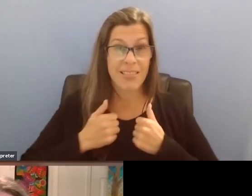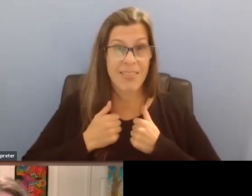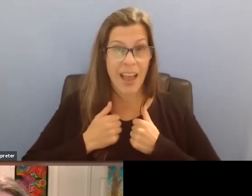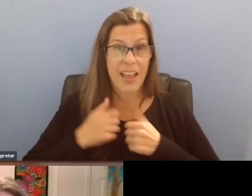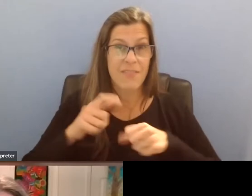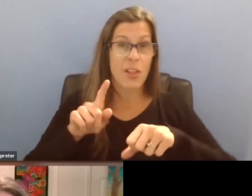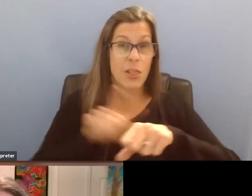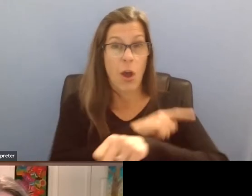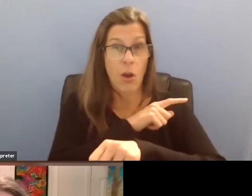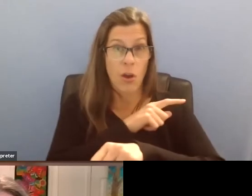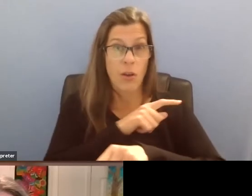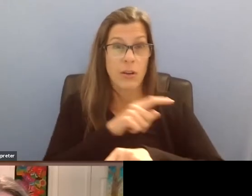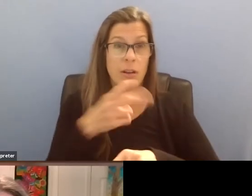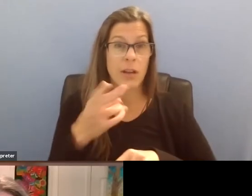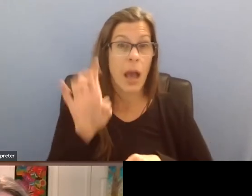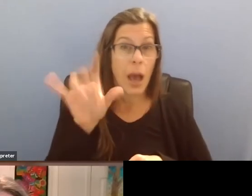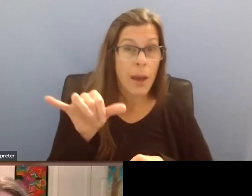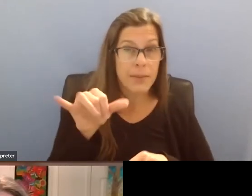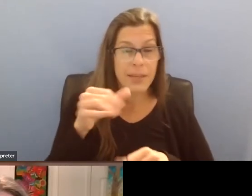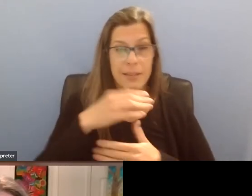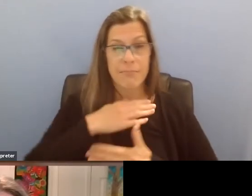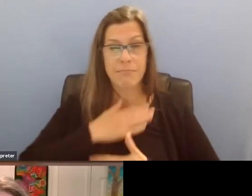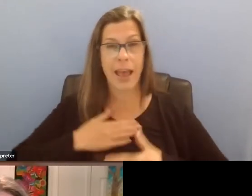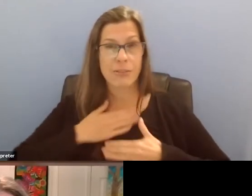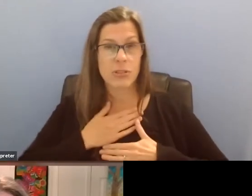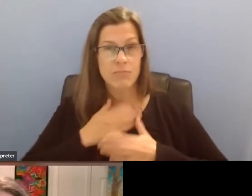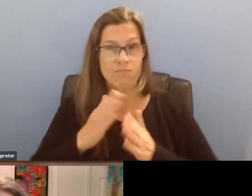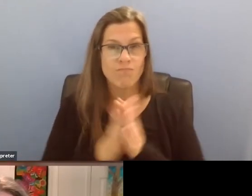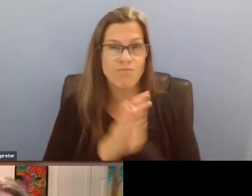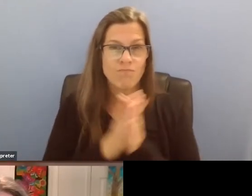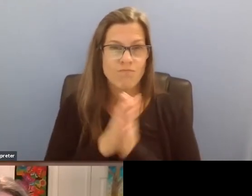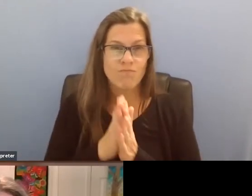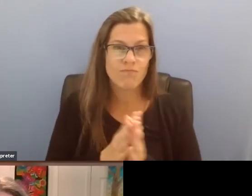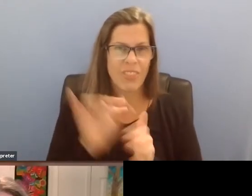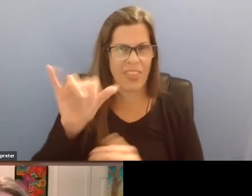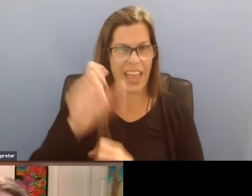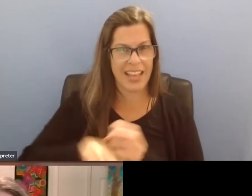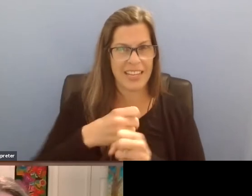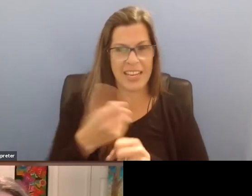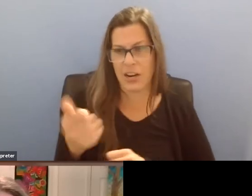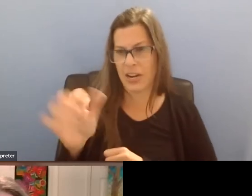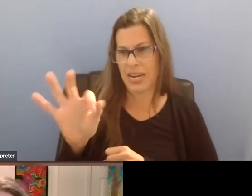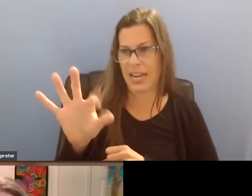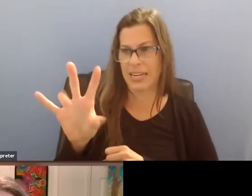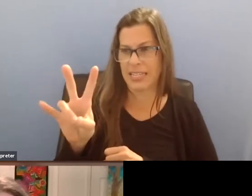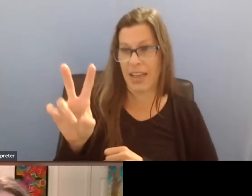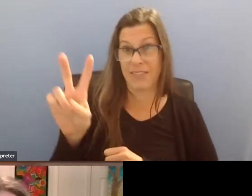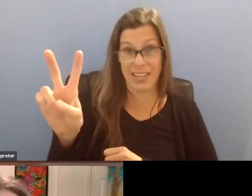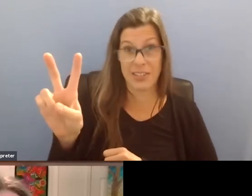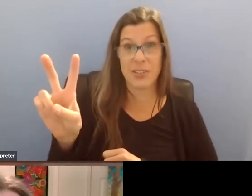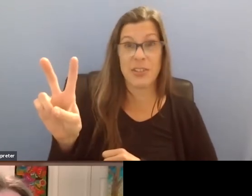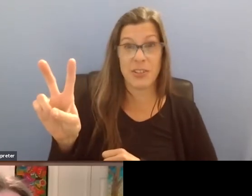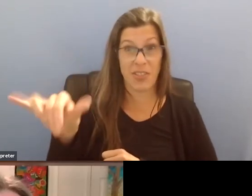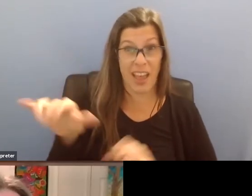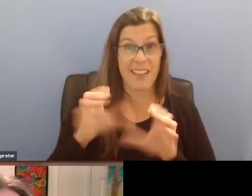And I've continued to do it since then. So that was back in probably 1972. When I had that class, that was a wonderful beginning